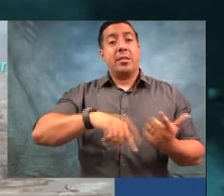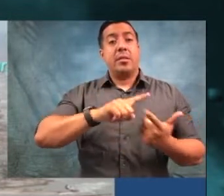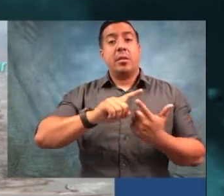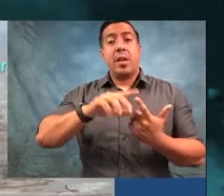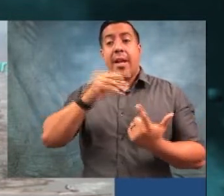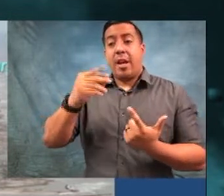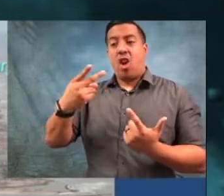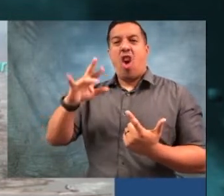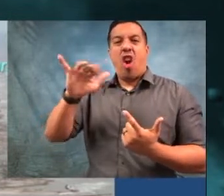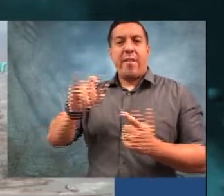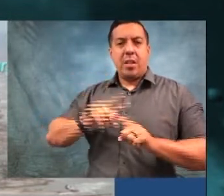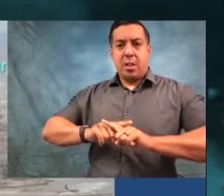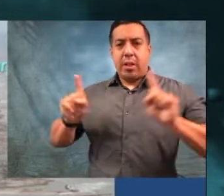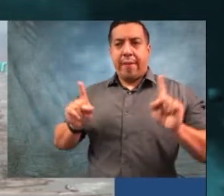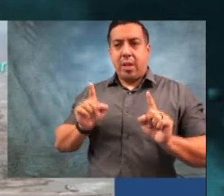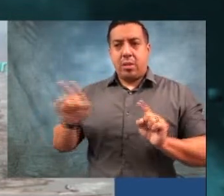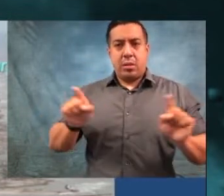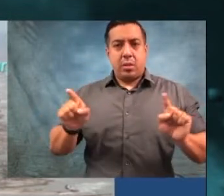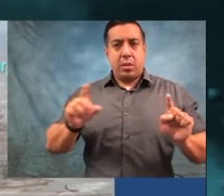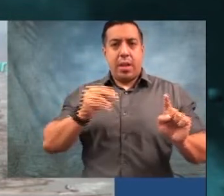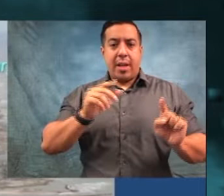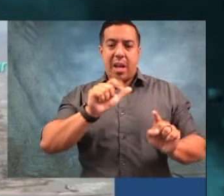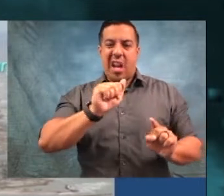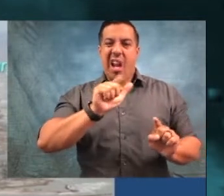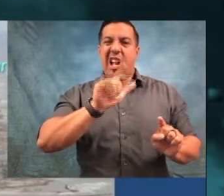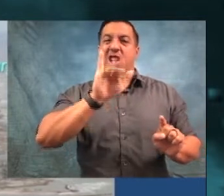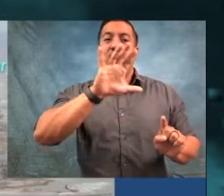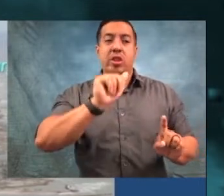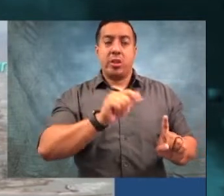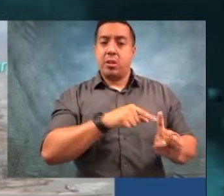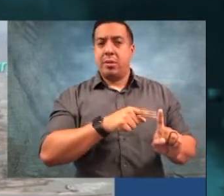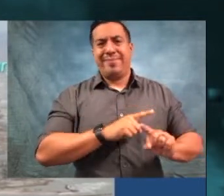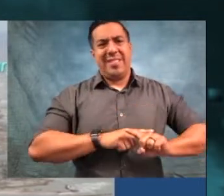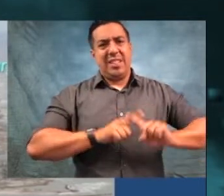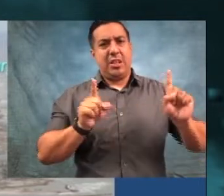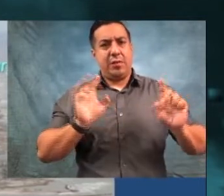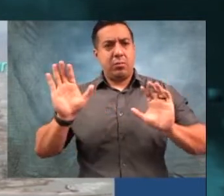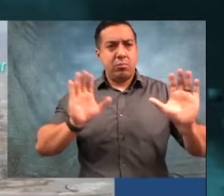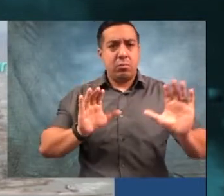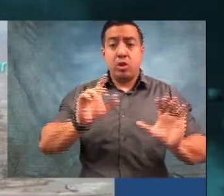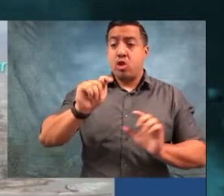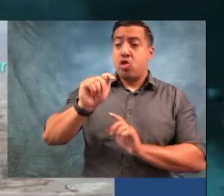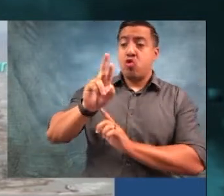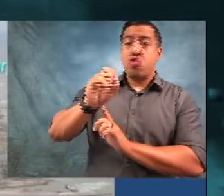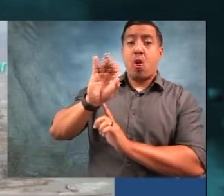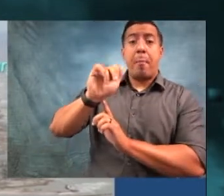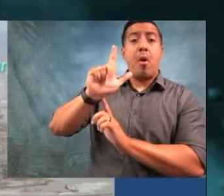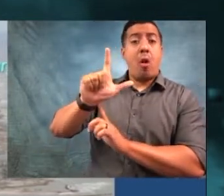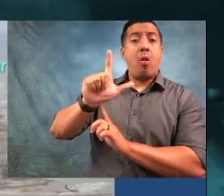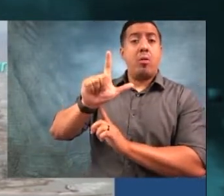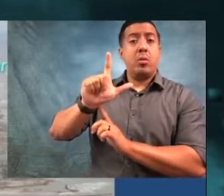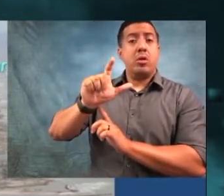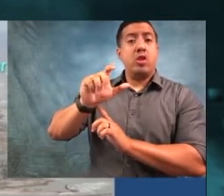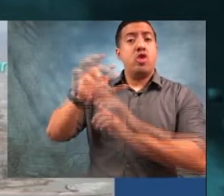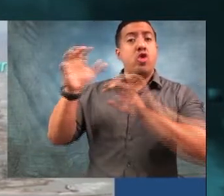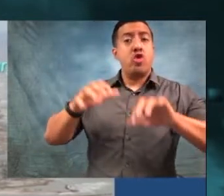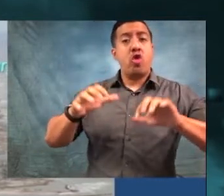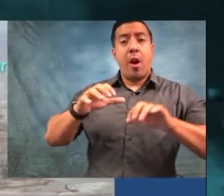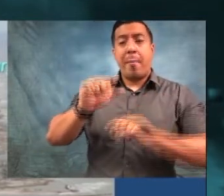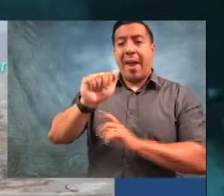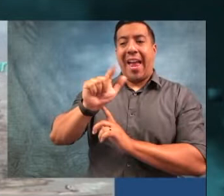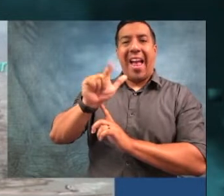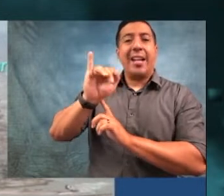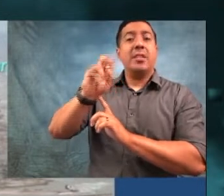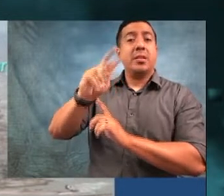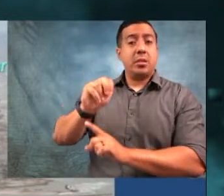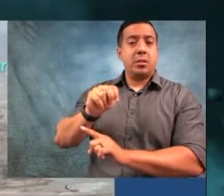Hurricane Harvey, which was different than Alicia, and every storm is different. Of course, Tropical Storm Allison had a